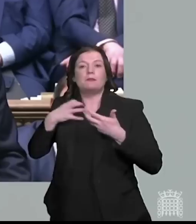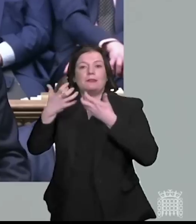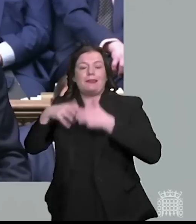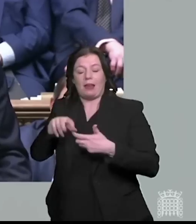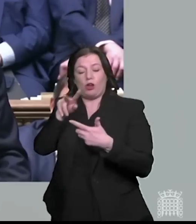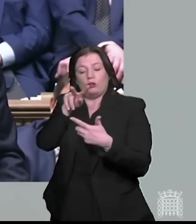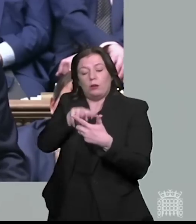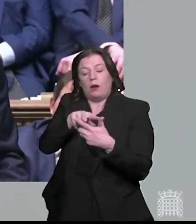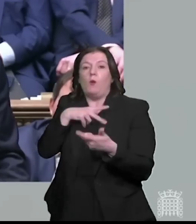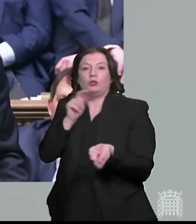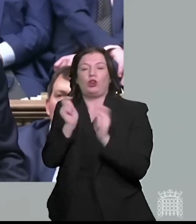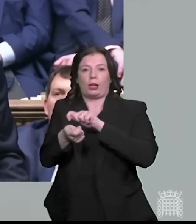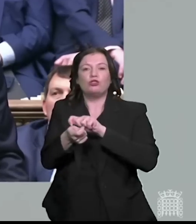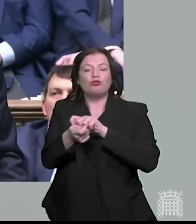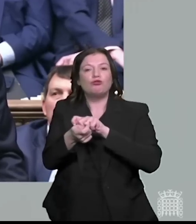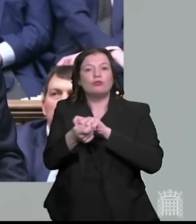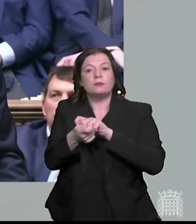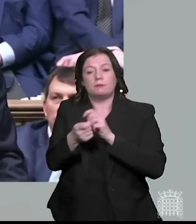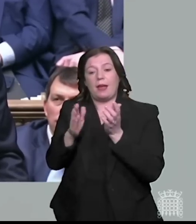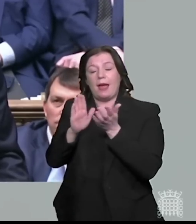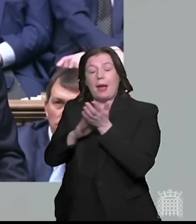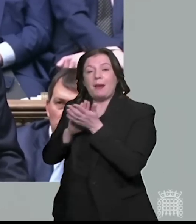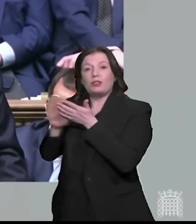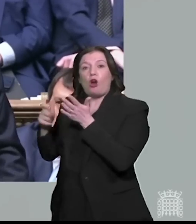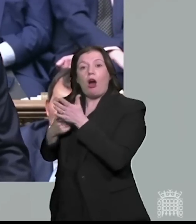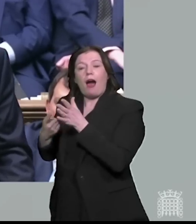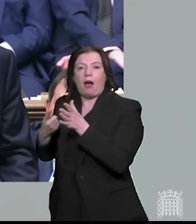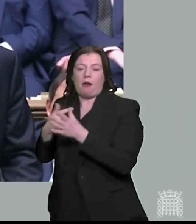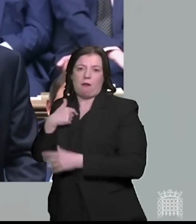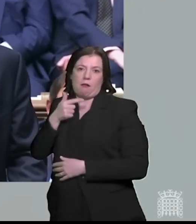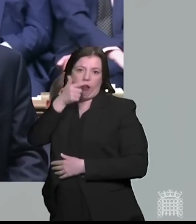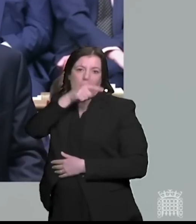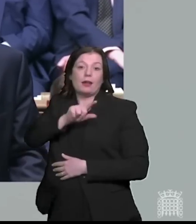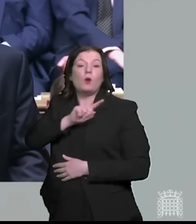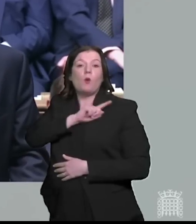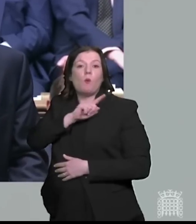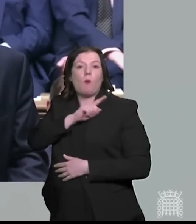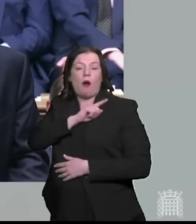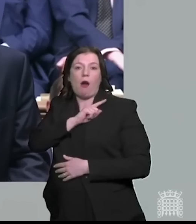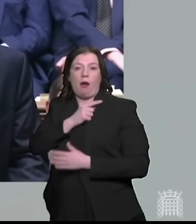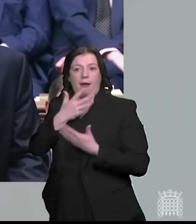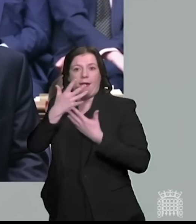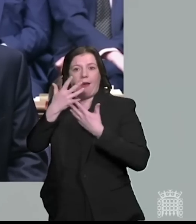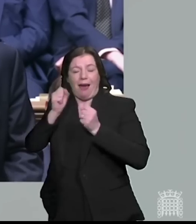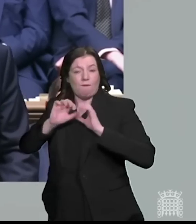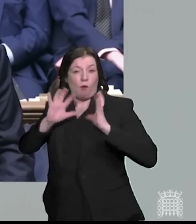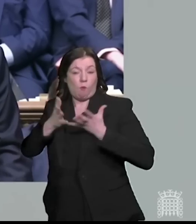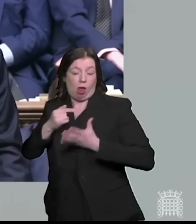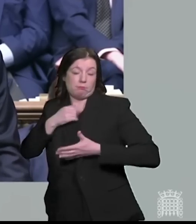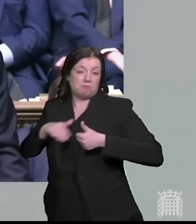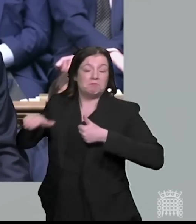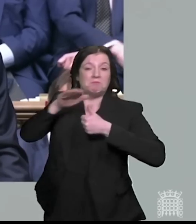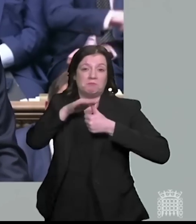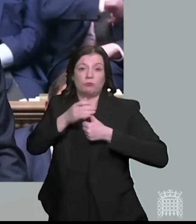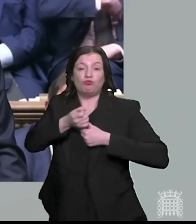technologies. We are lucky with the MHRA to have one of the most respected drugs regulators in the world, indeed